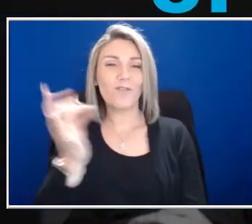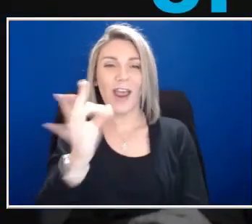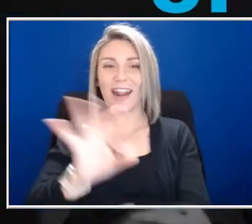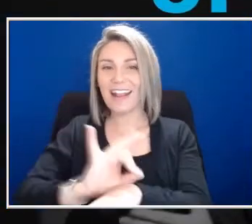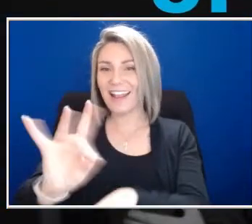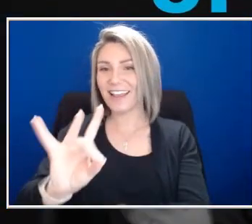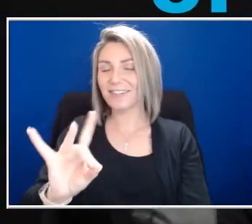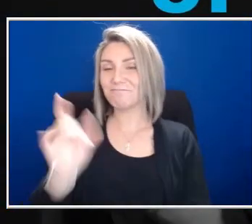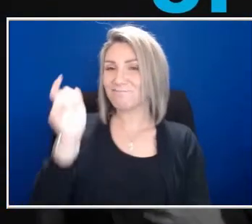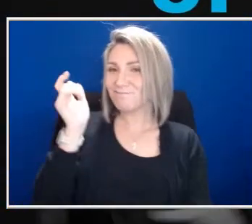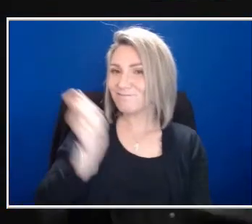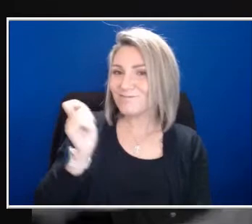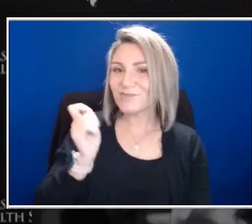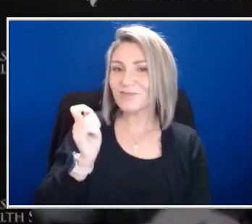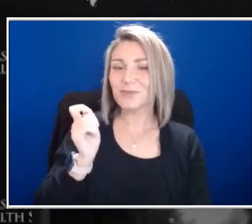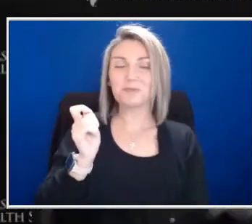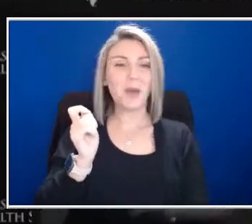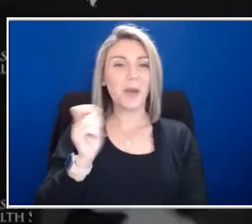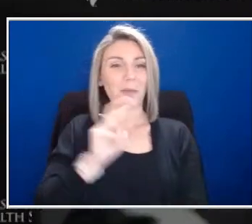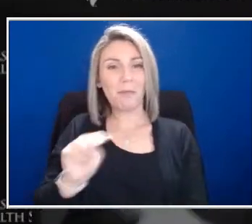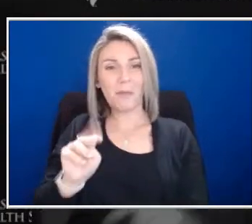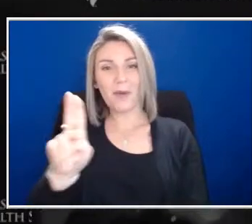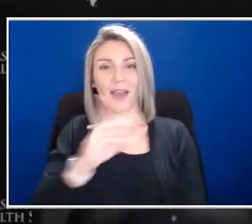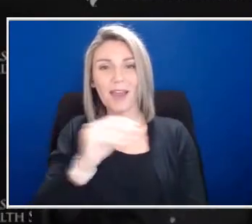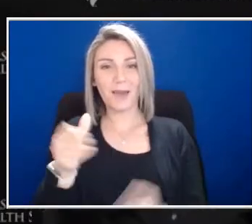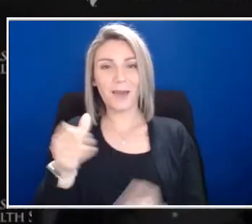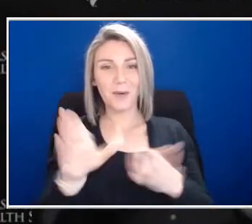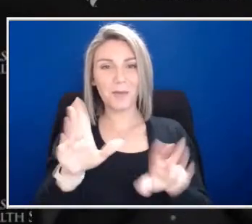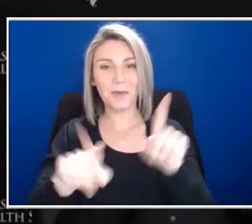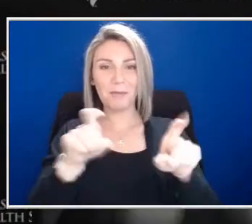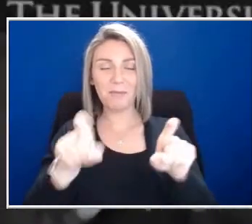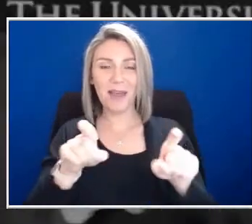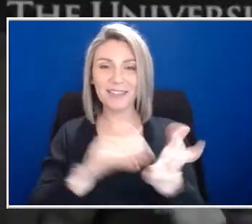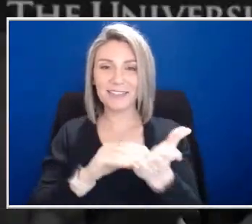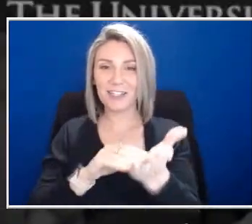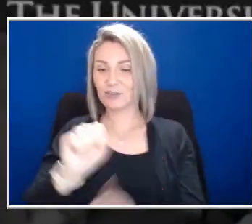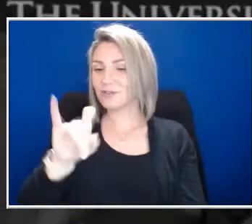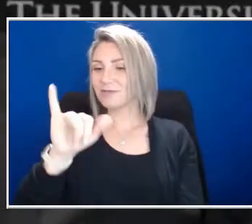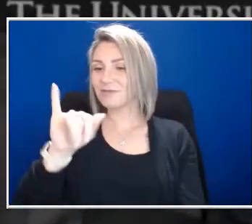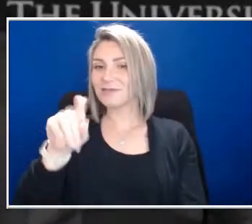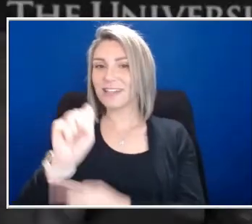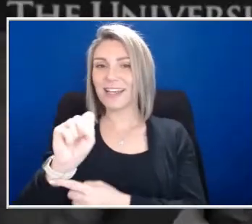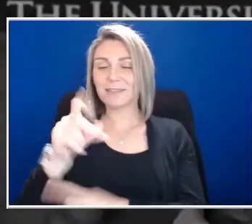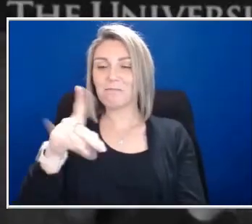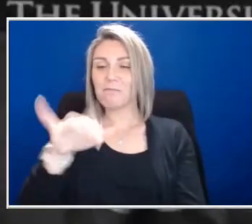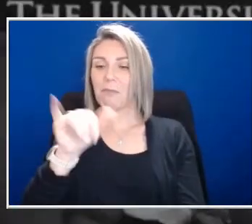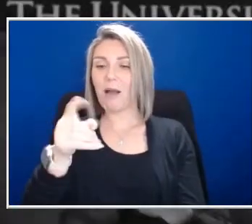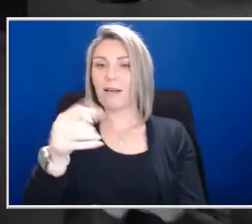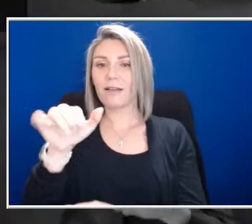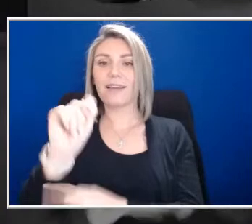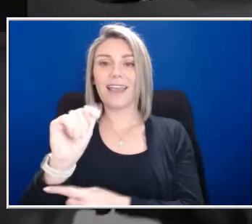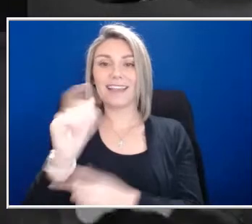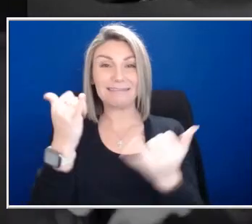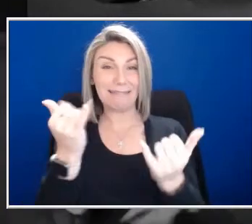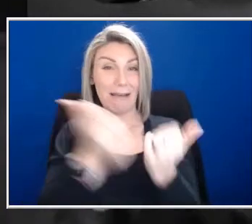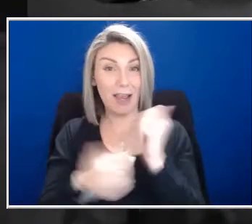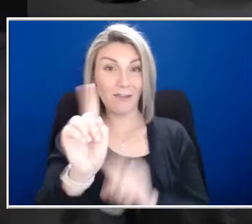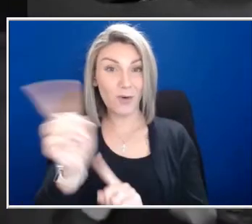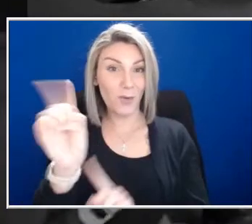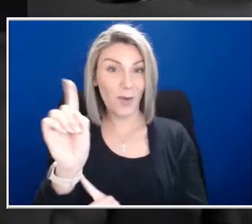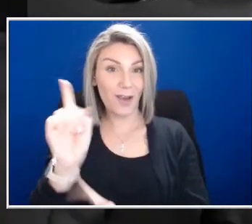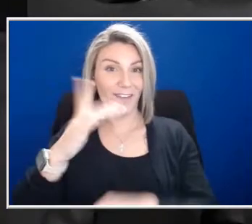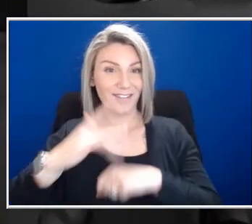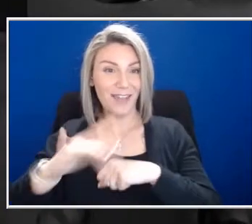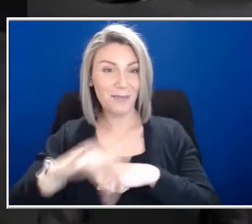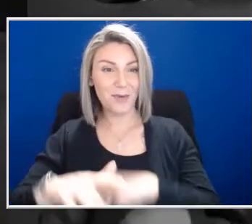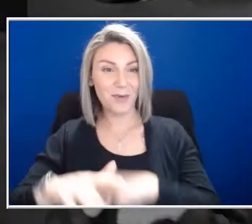Subscribe to our Morning Medical Update and Open Mics with Dr. Stites podcast. Now everywhere podcasts are available.